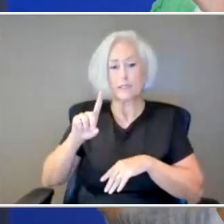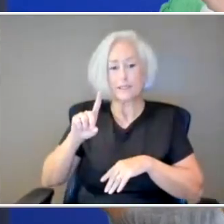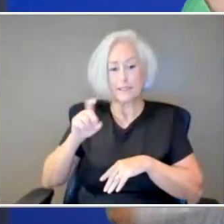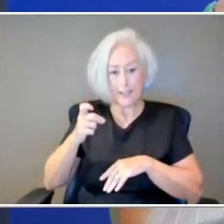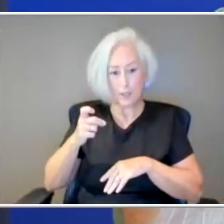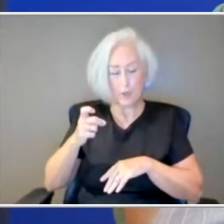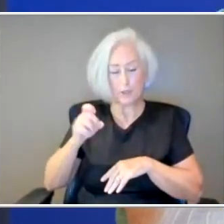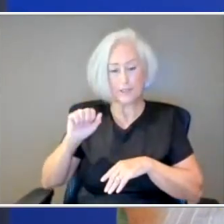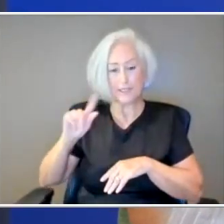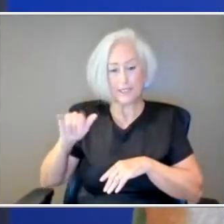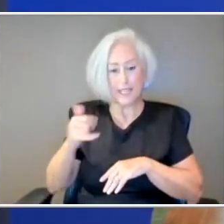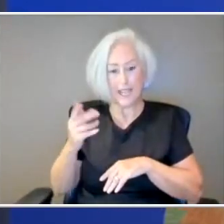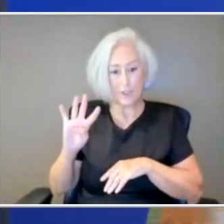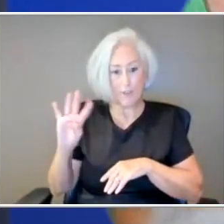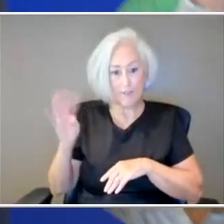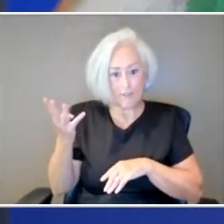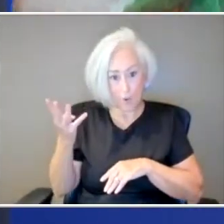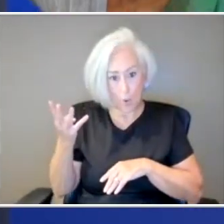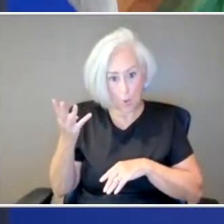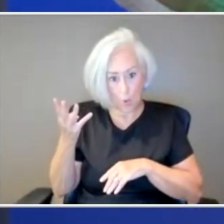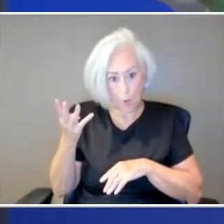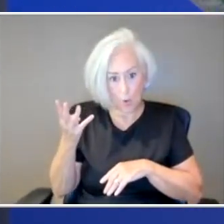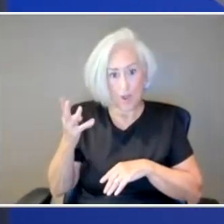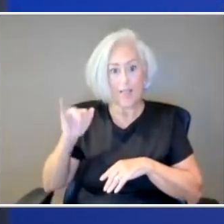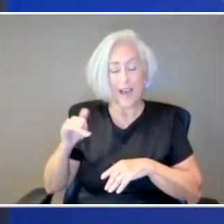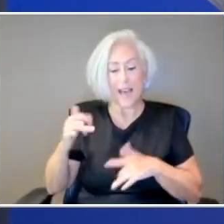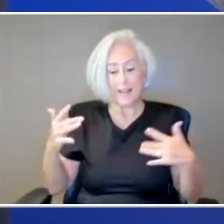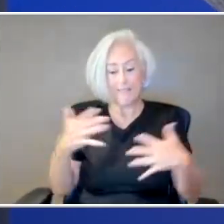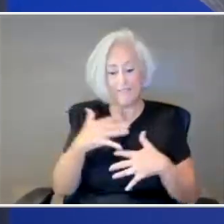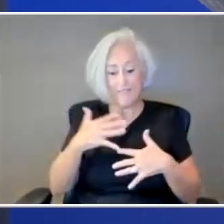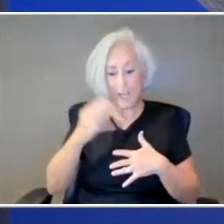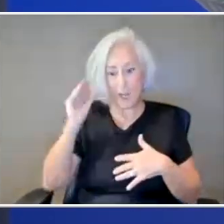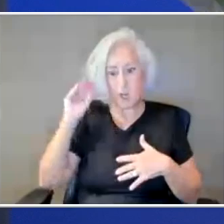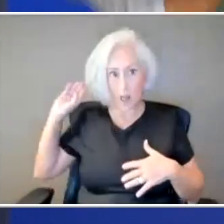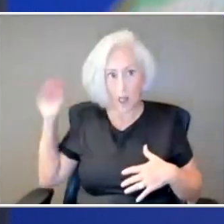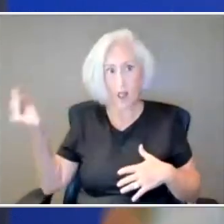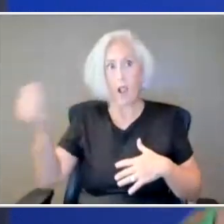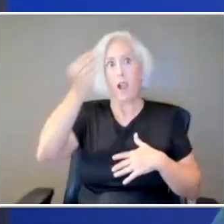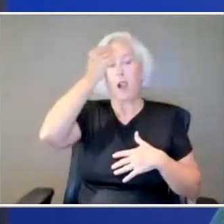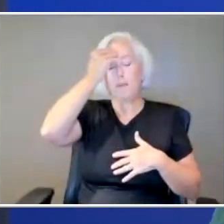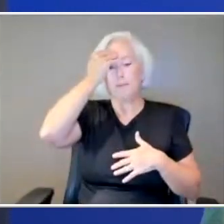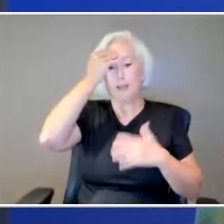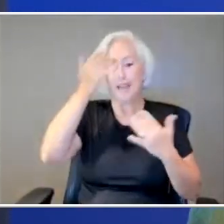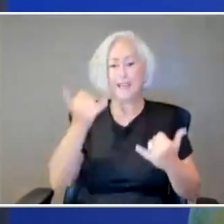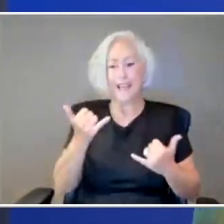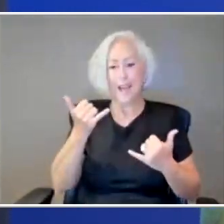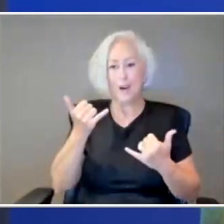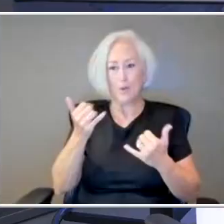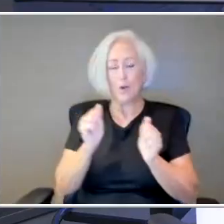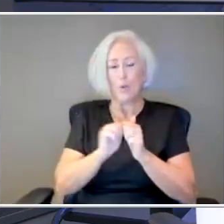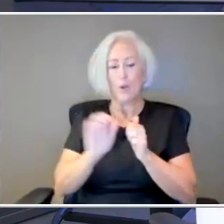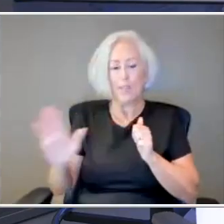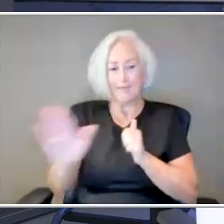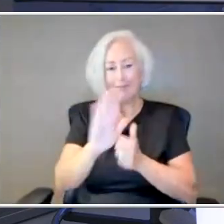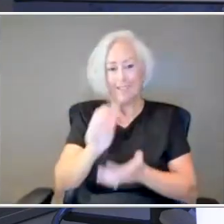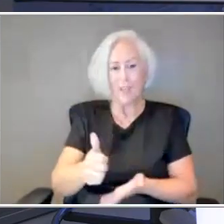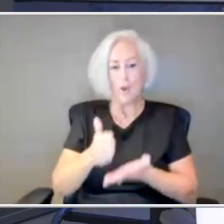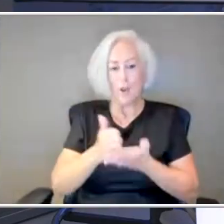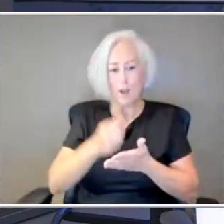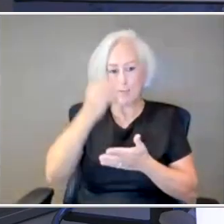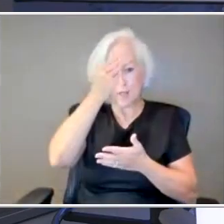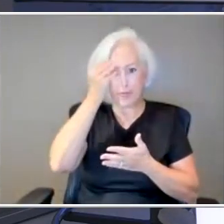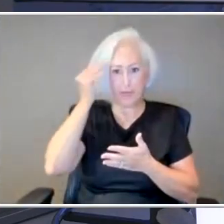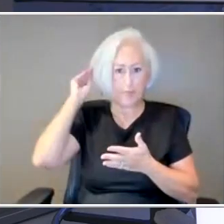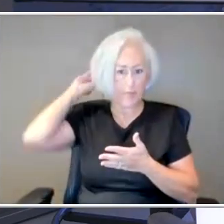team and everyone that's helped, it's moving further back, so it's not something that's just right in front all the time, and that's